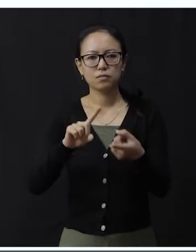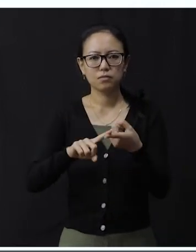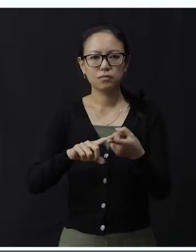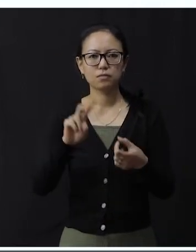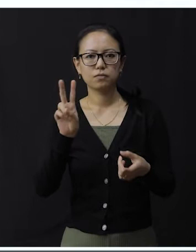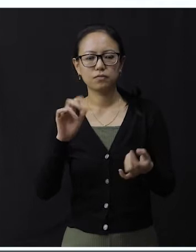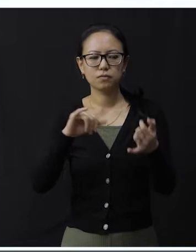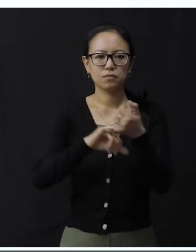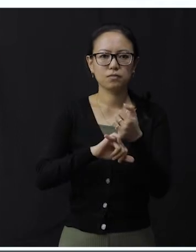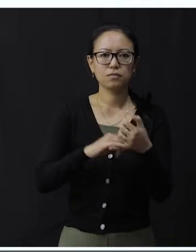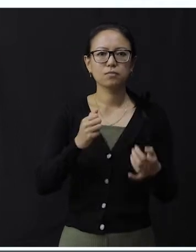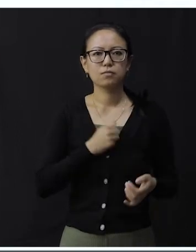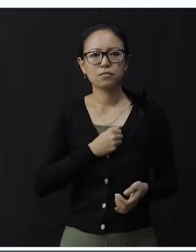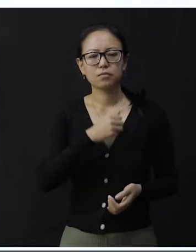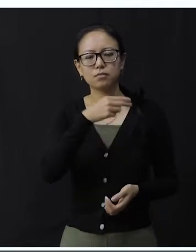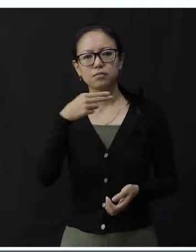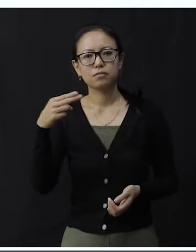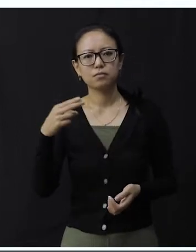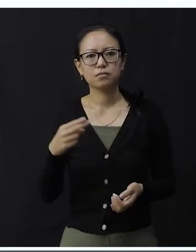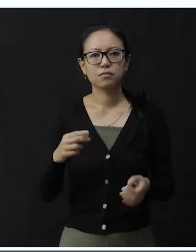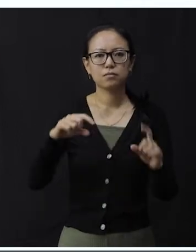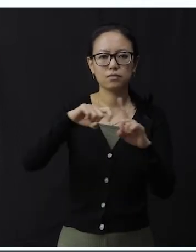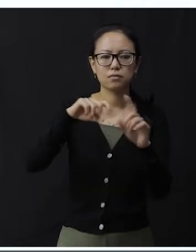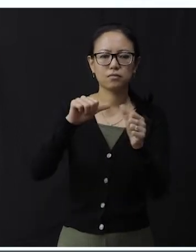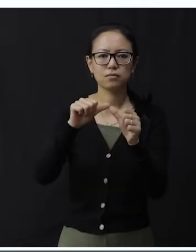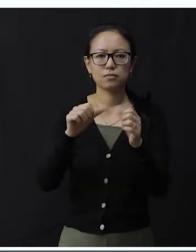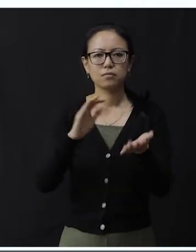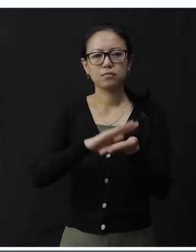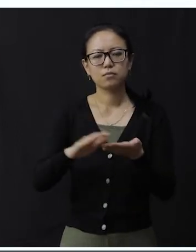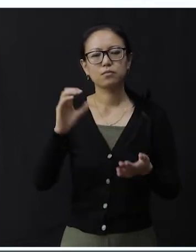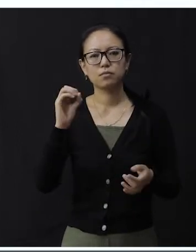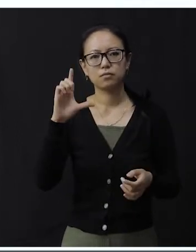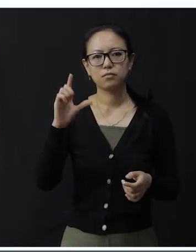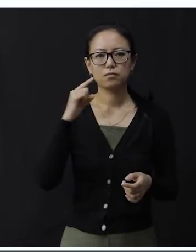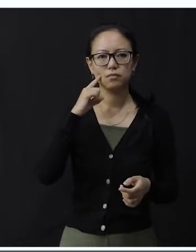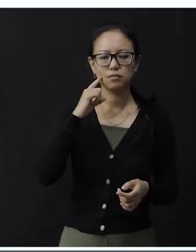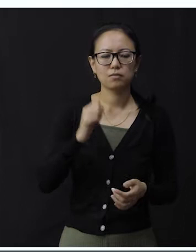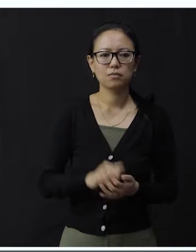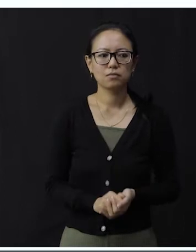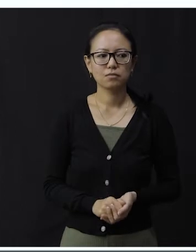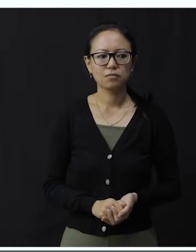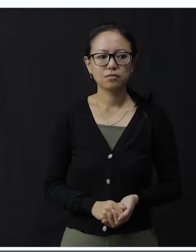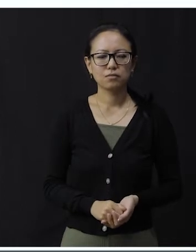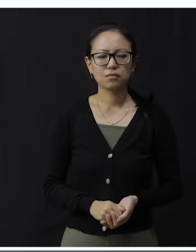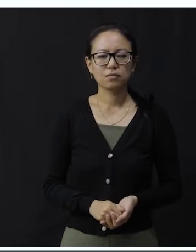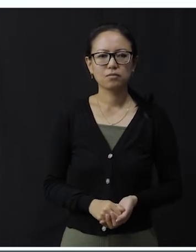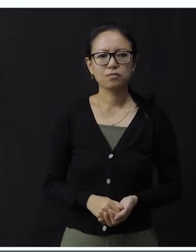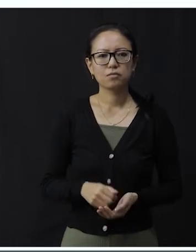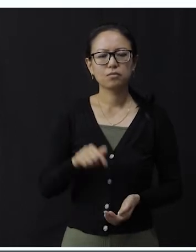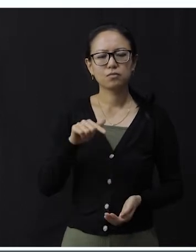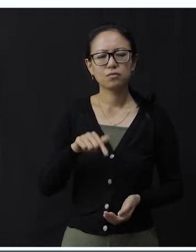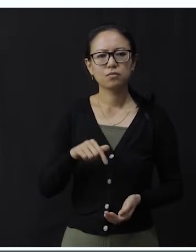radio tutor, Miss Kaholiwutsa, and I will be teaching you EVS, that is Social Studies portions. And in